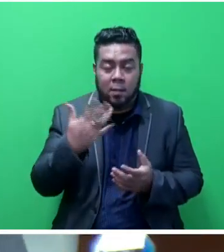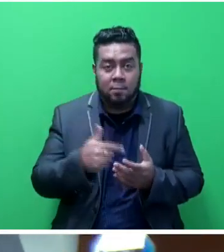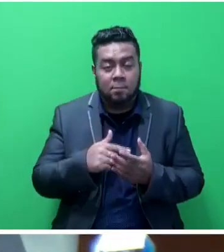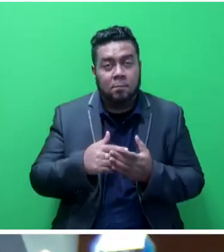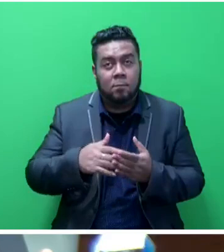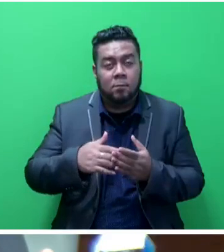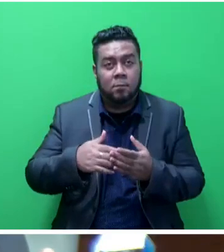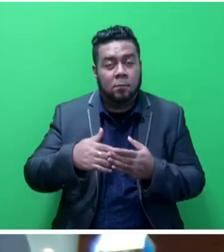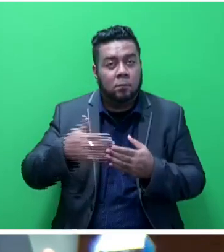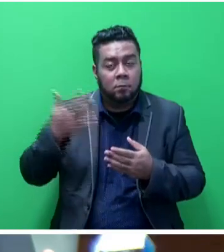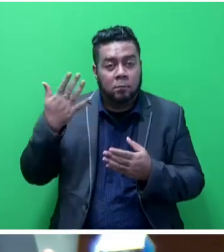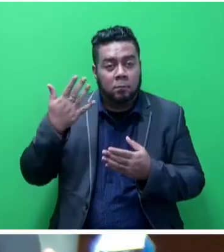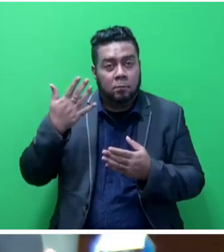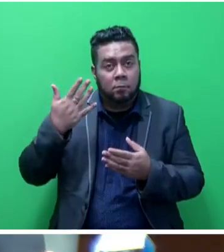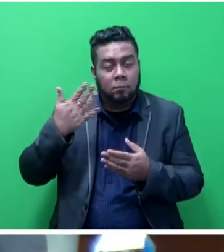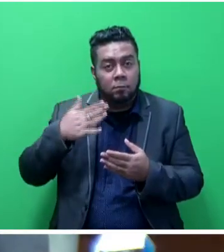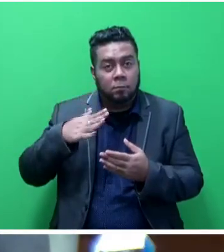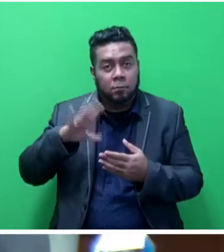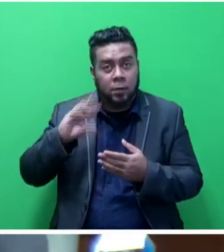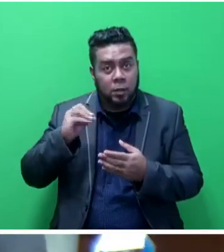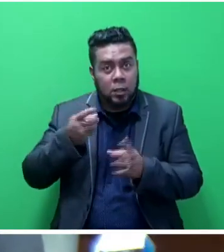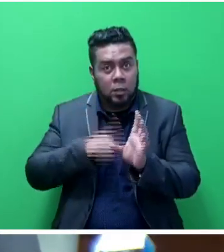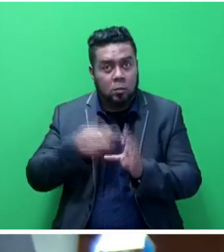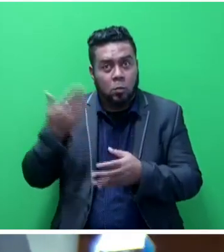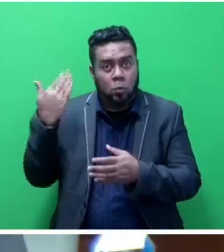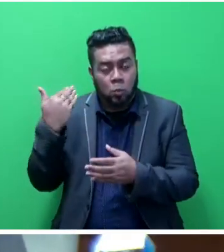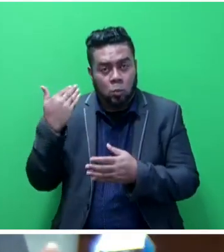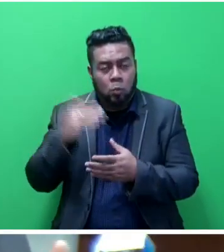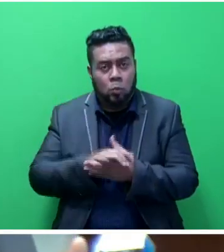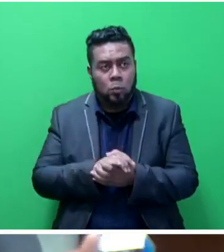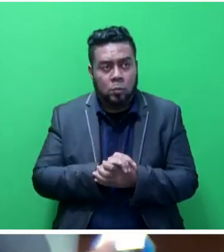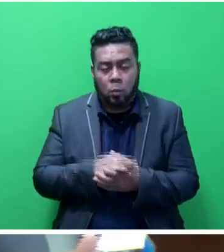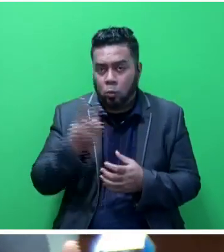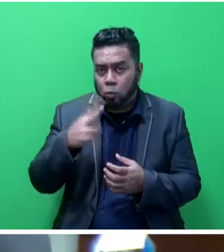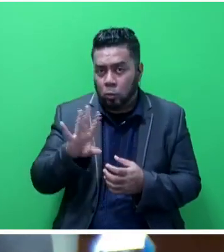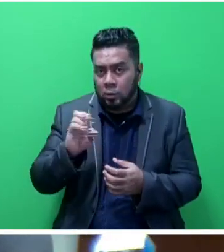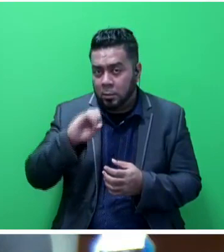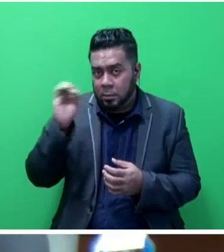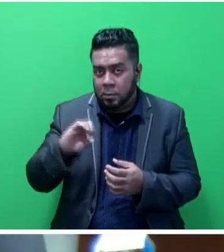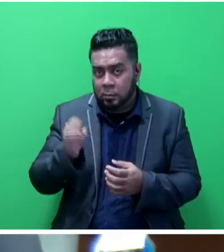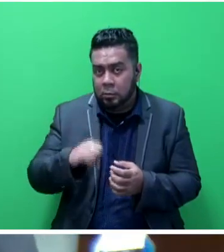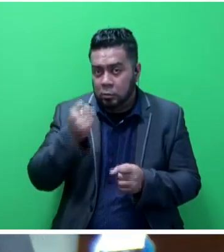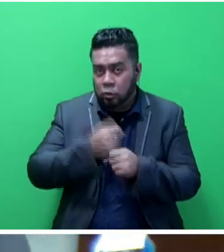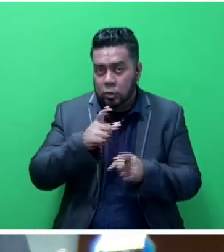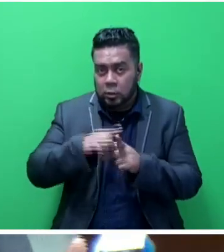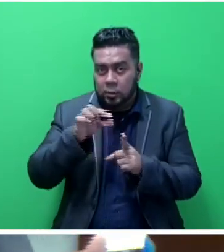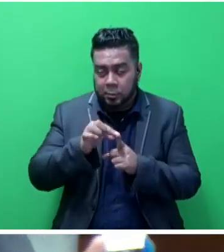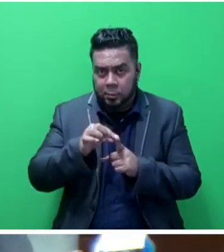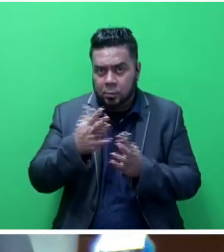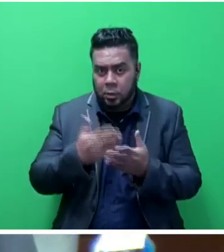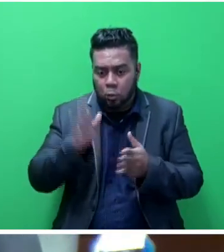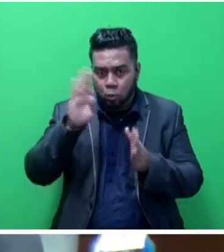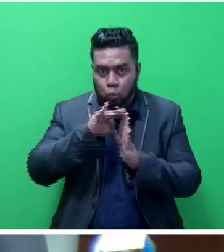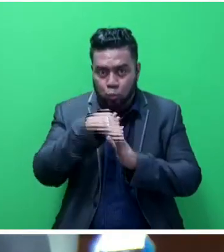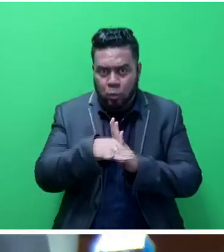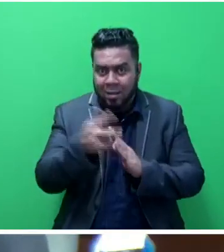ago, agriculture's contribution to GDP was 21%, or 20%, or over 20%, and now it has gone down